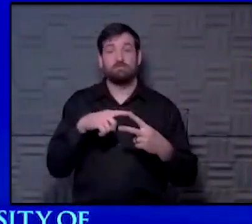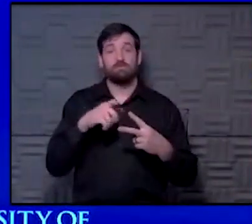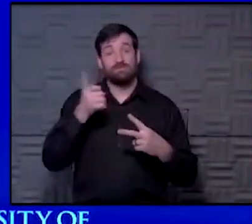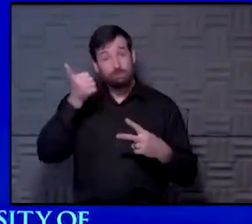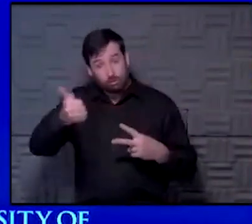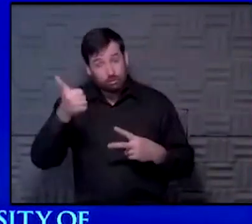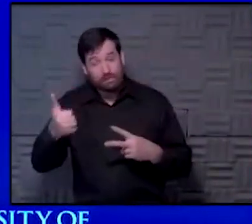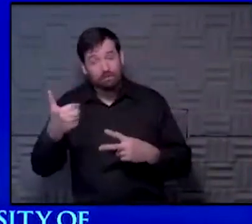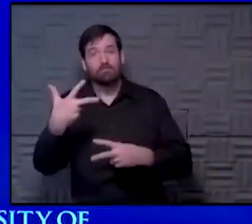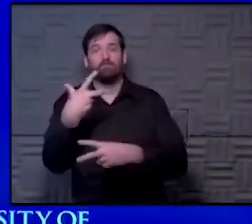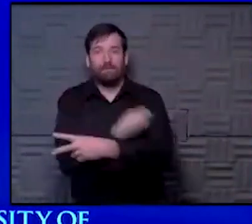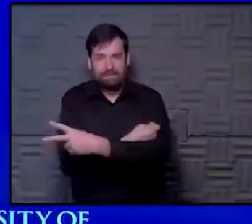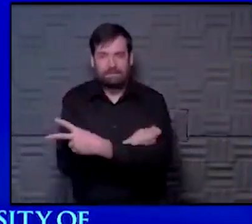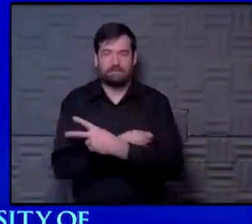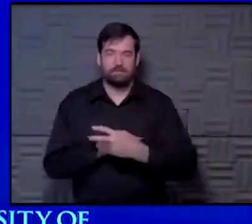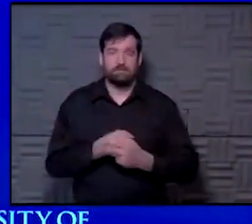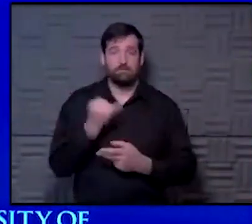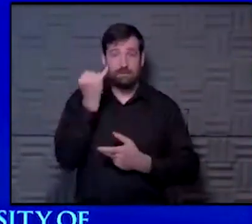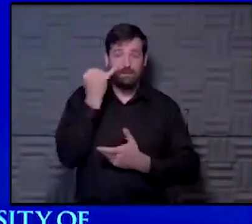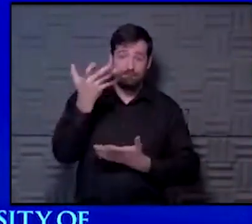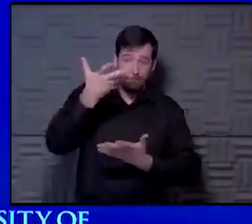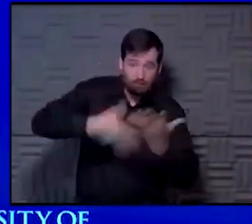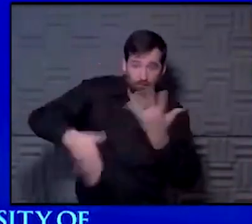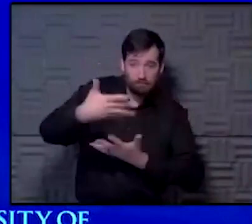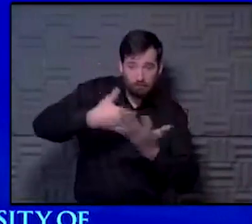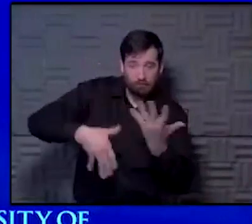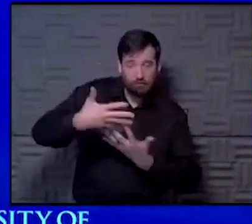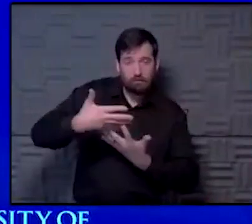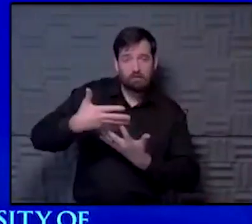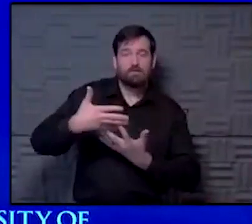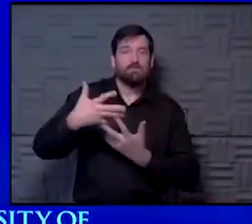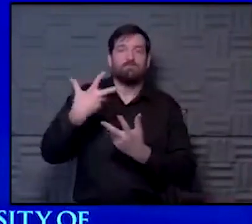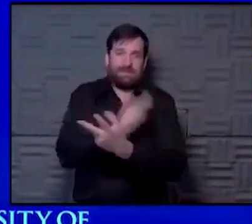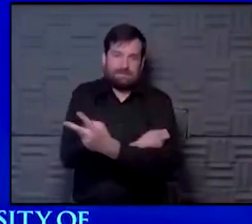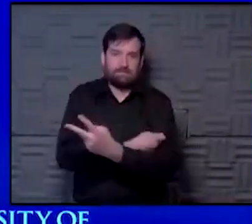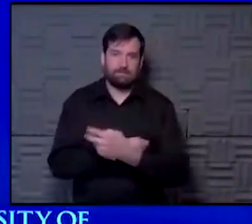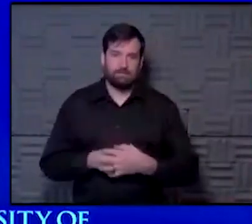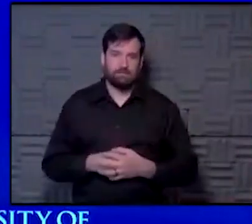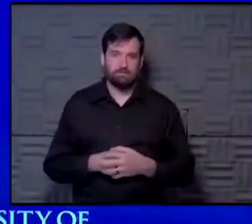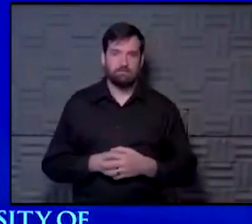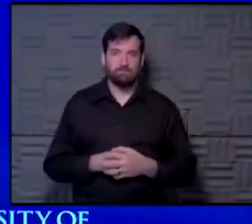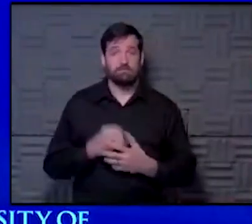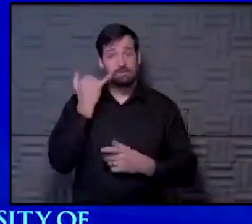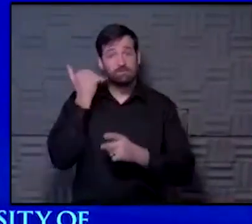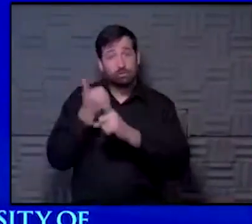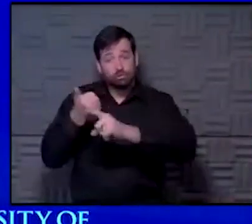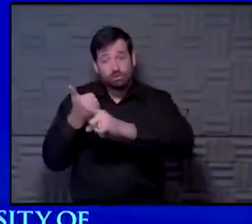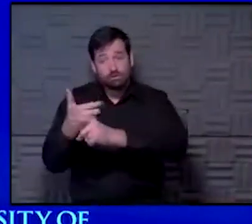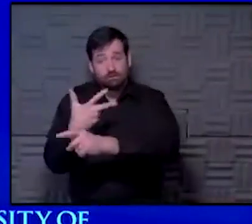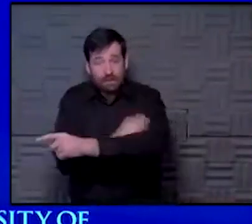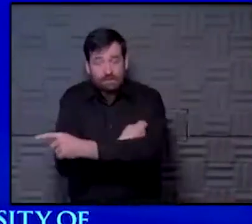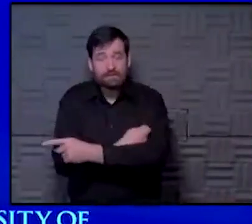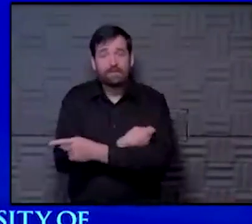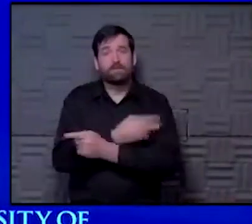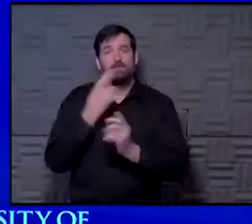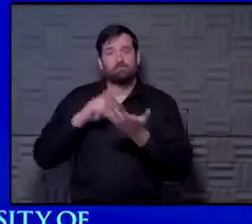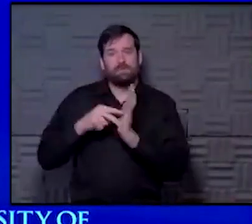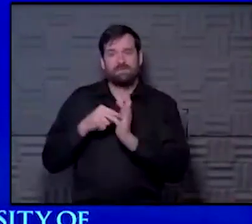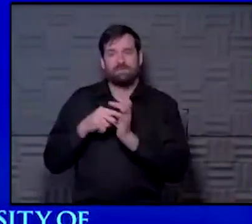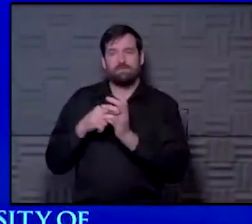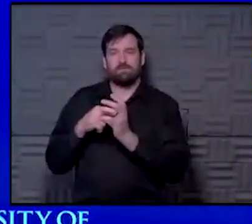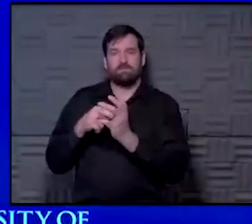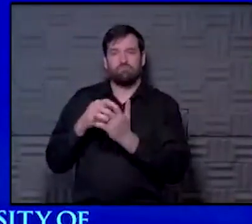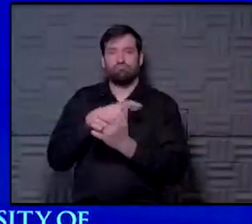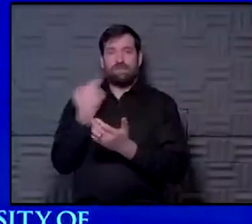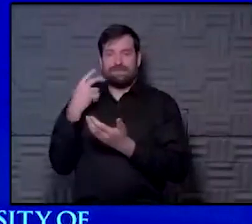vaccine and have anyone who is around them get their vaccine. Because if you are vaccinated, you've reduced the risk of transmitting